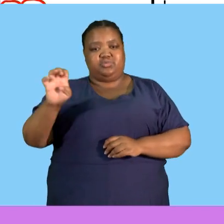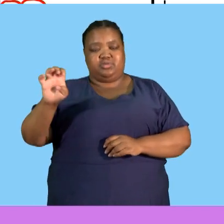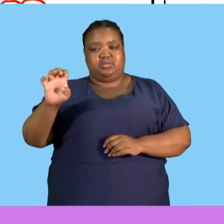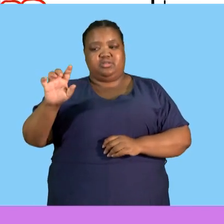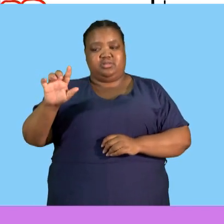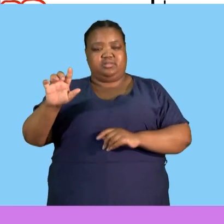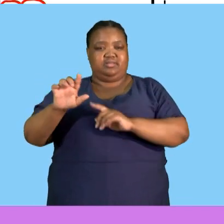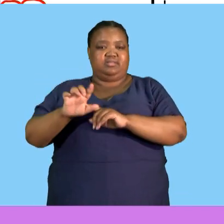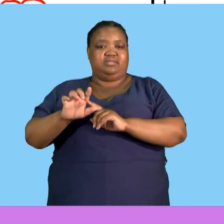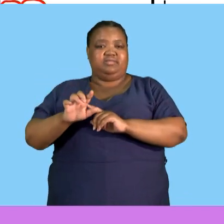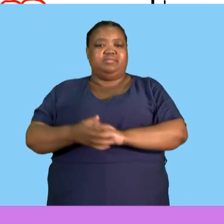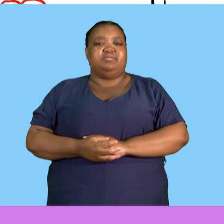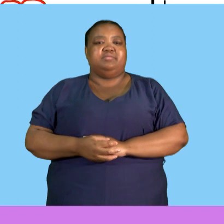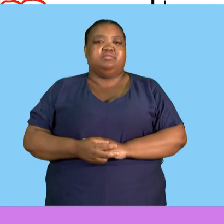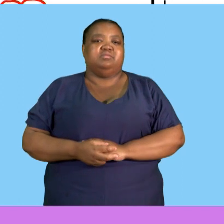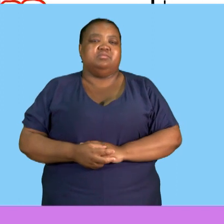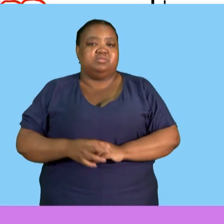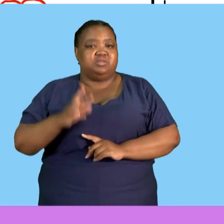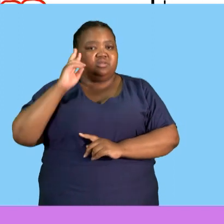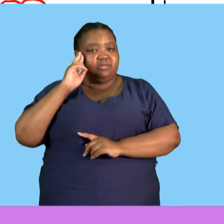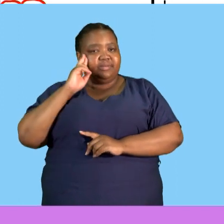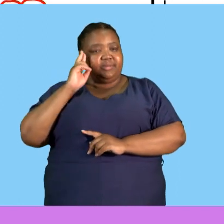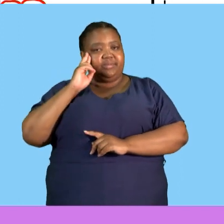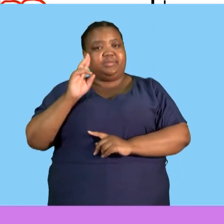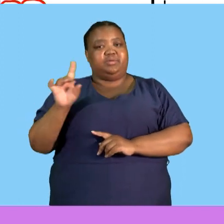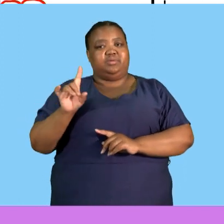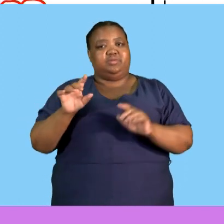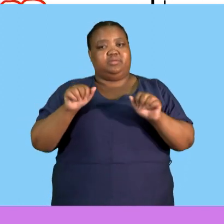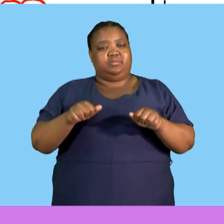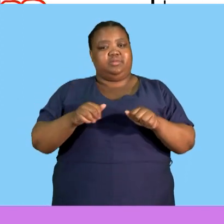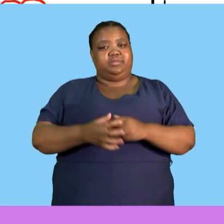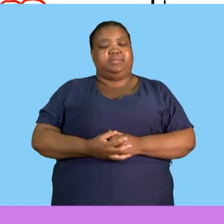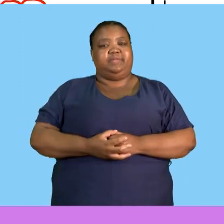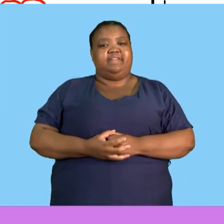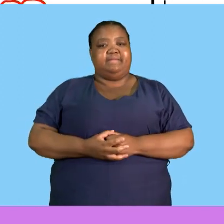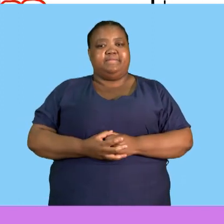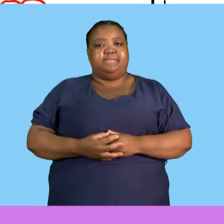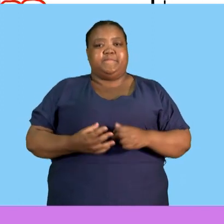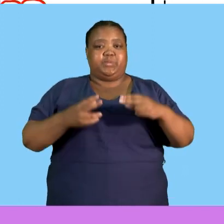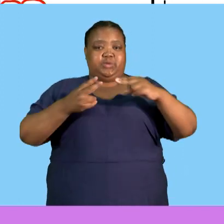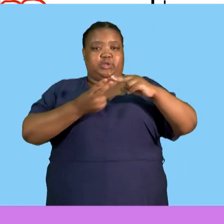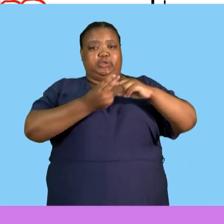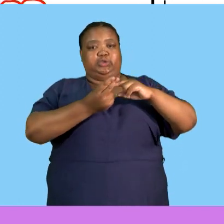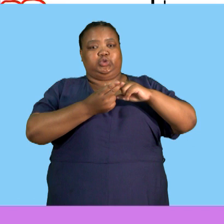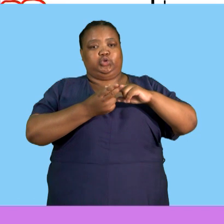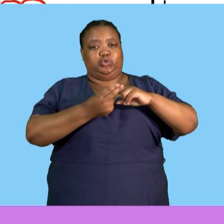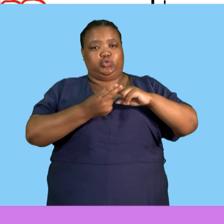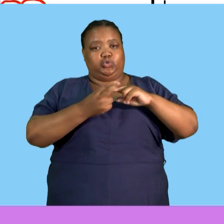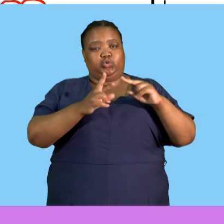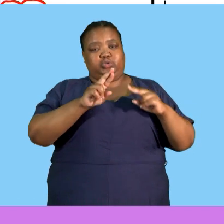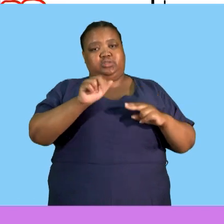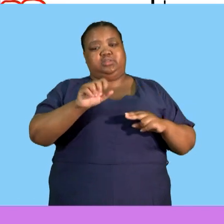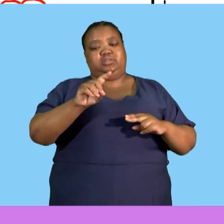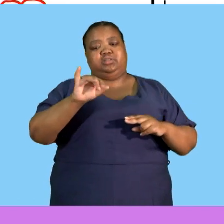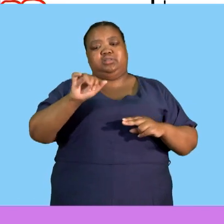be 40 reels in total. Let me run through this one more time. Guys, remember I said, if you look at it,